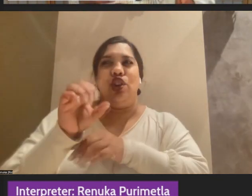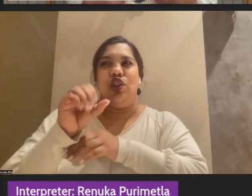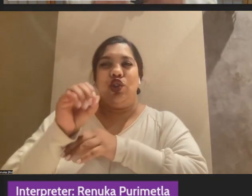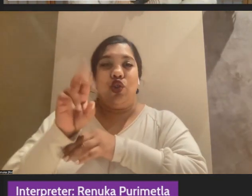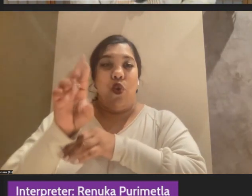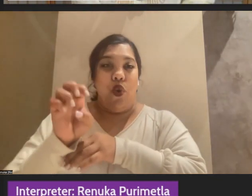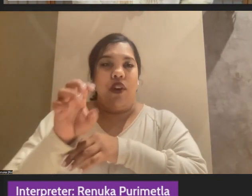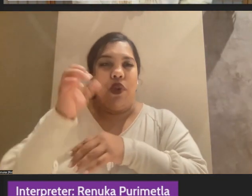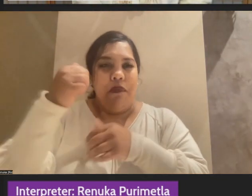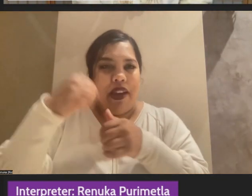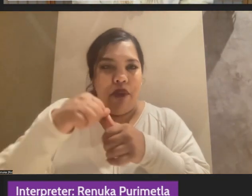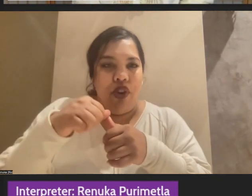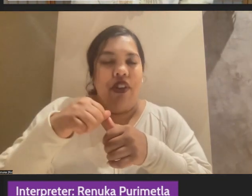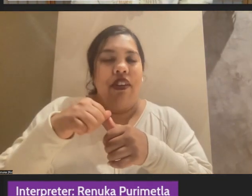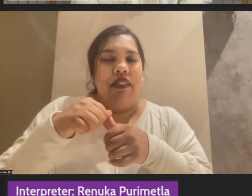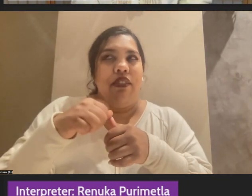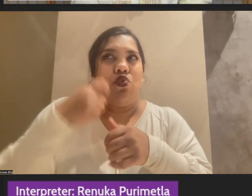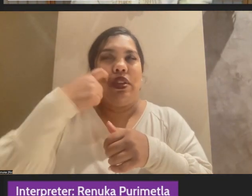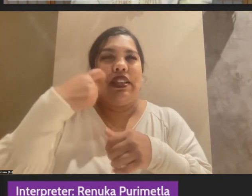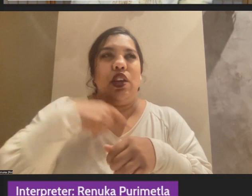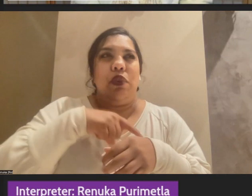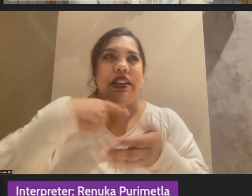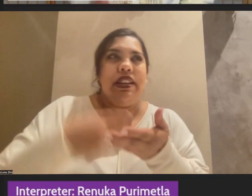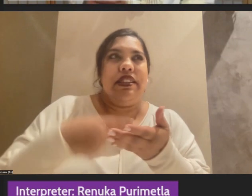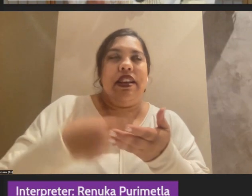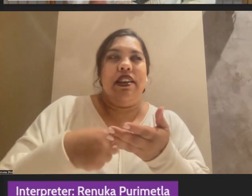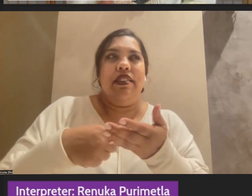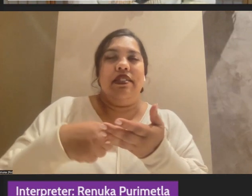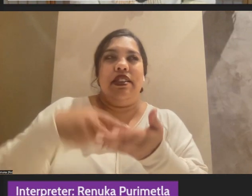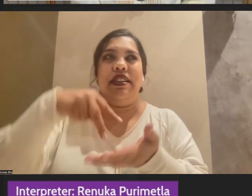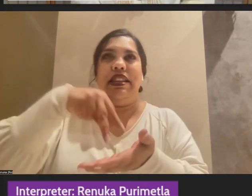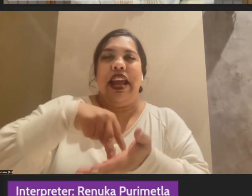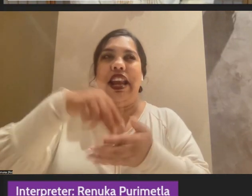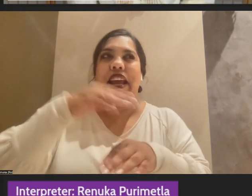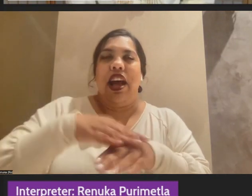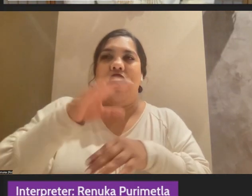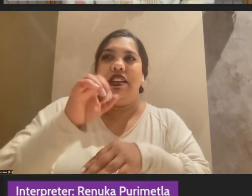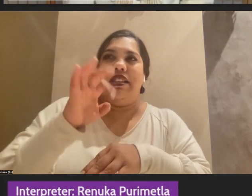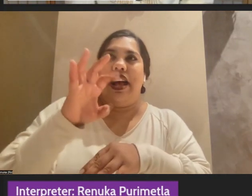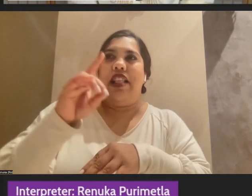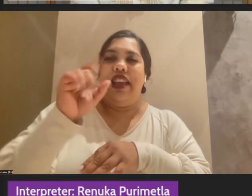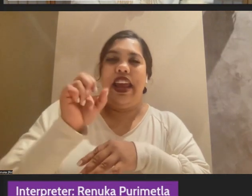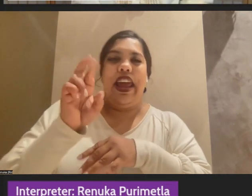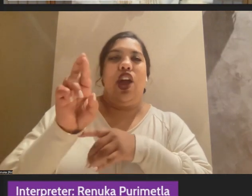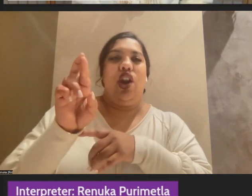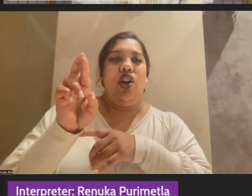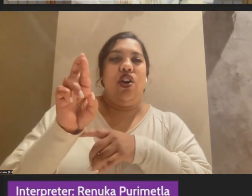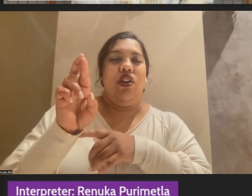Keep climbing, as the old Zen saying says. Get to the mountaintop and keep